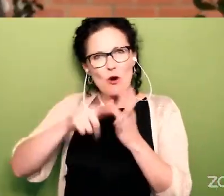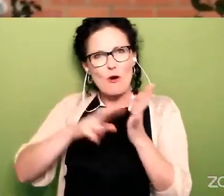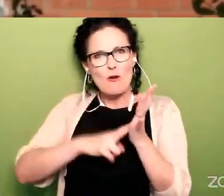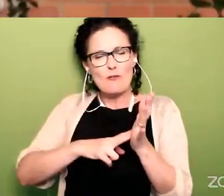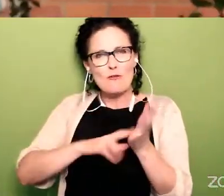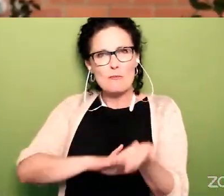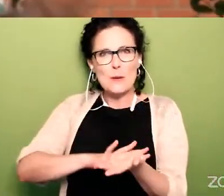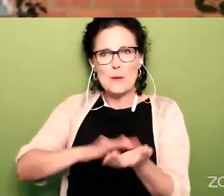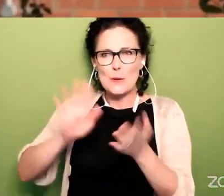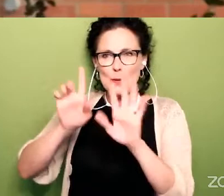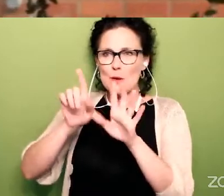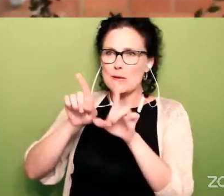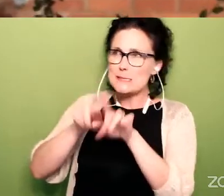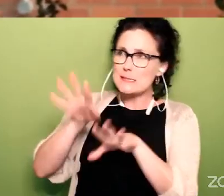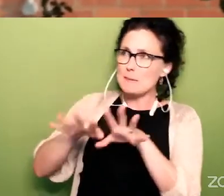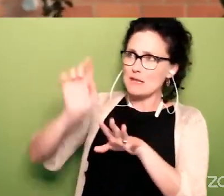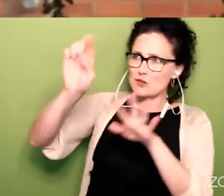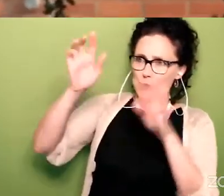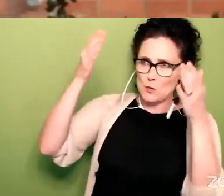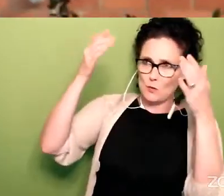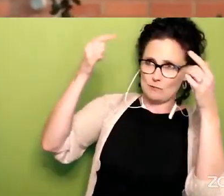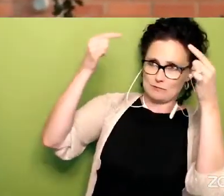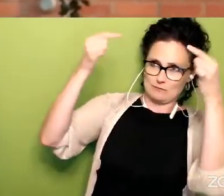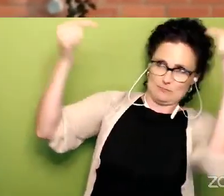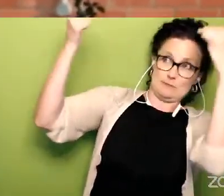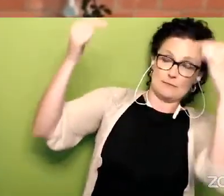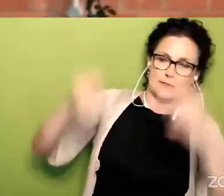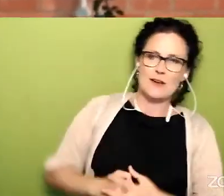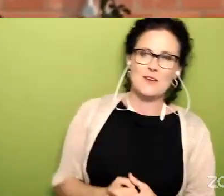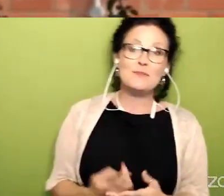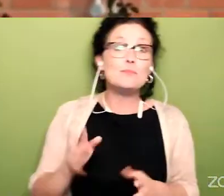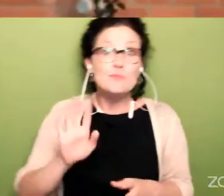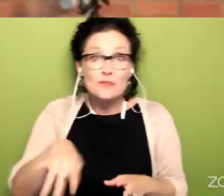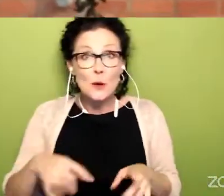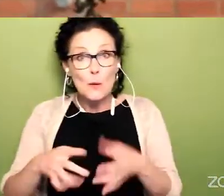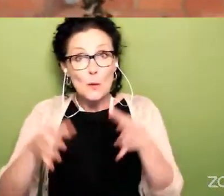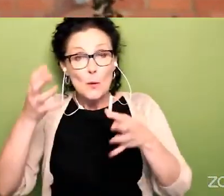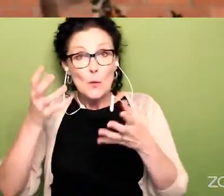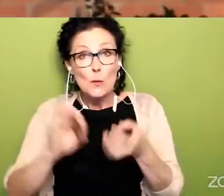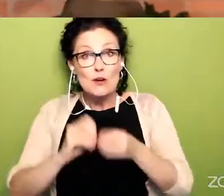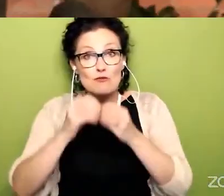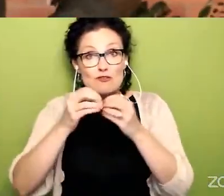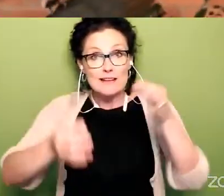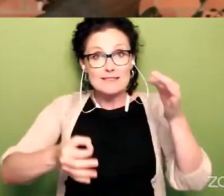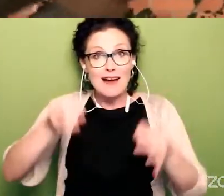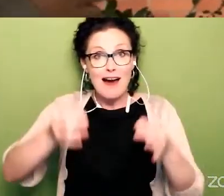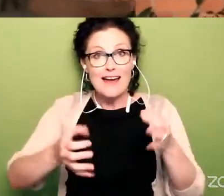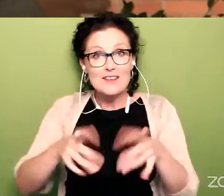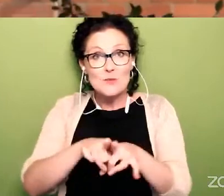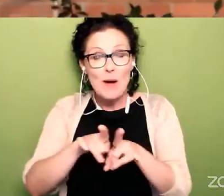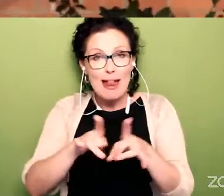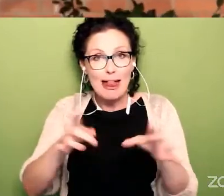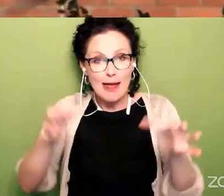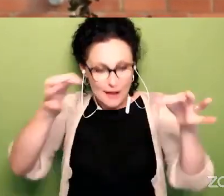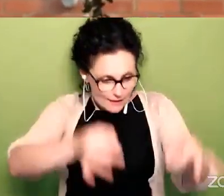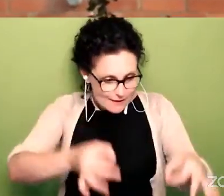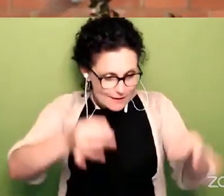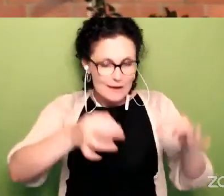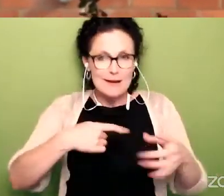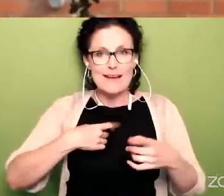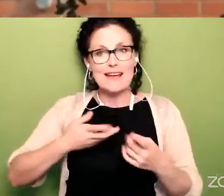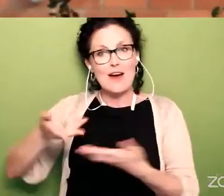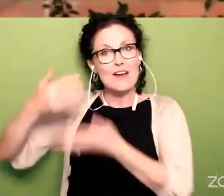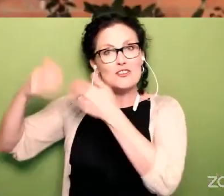in our history there are plenty of indigo plants in Punjab. They used to bury the patilla in the